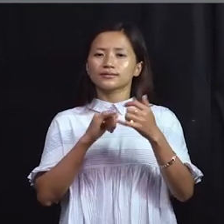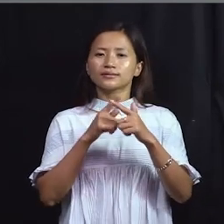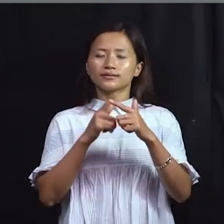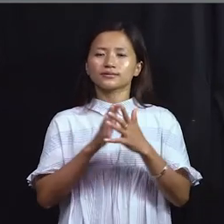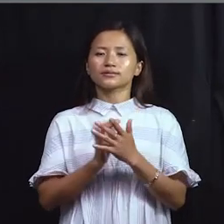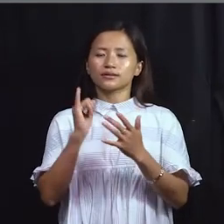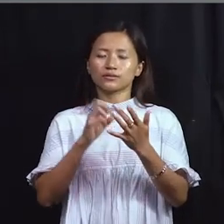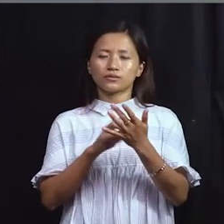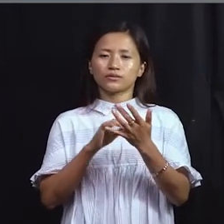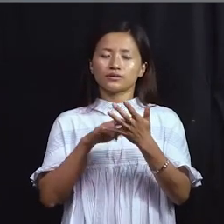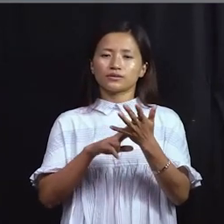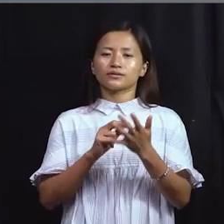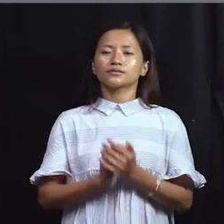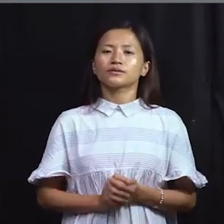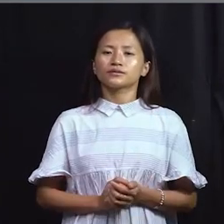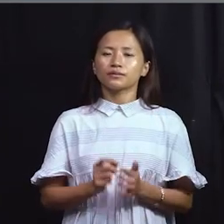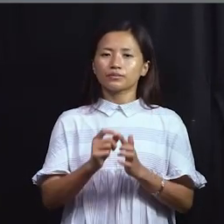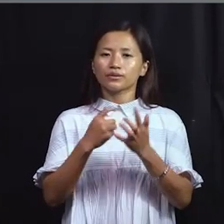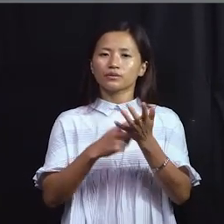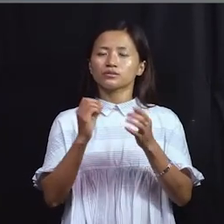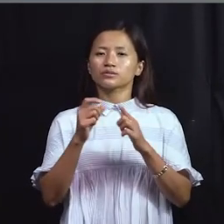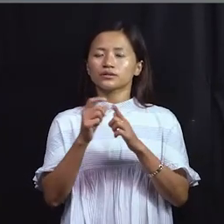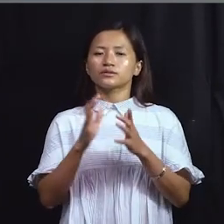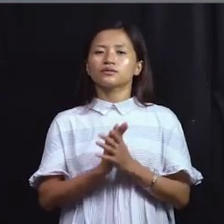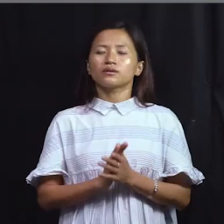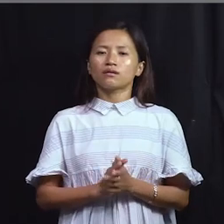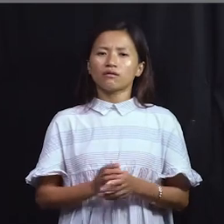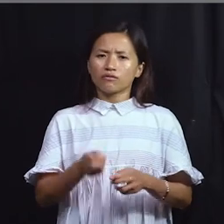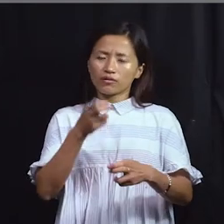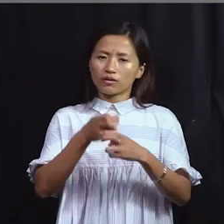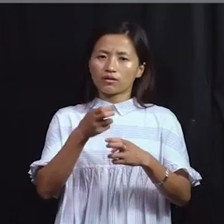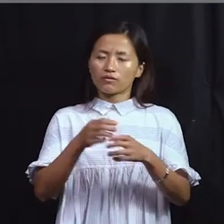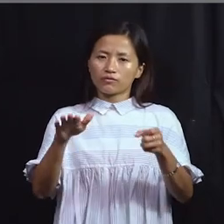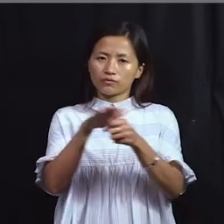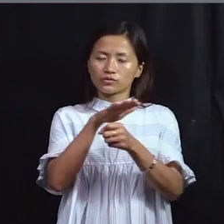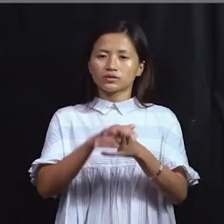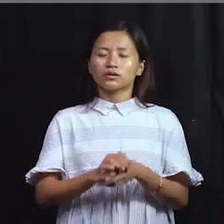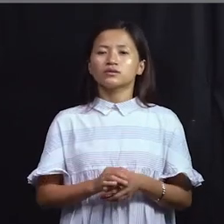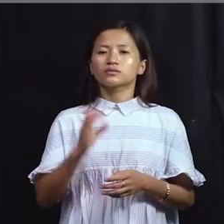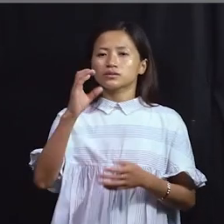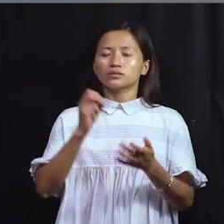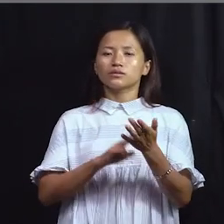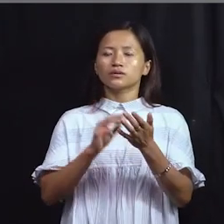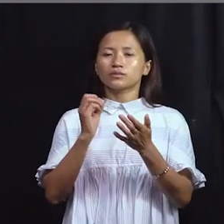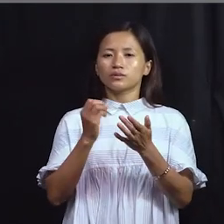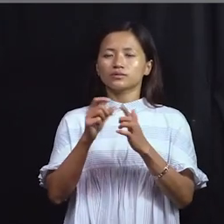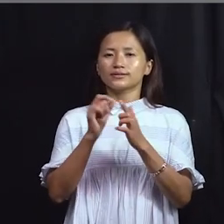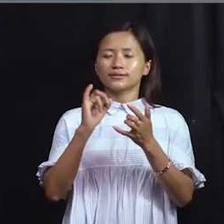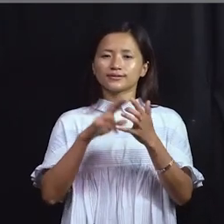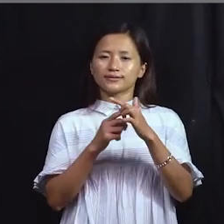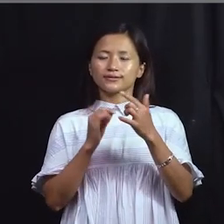enforced on the production of harmful commodities. Listen very carefully.